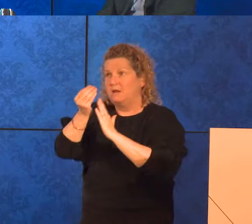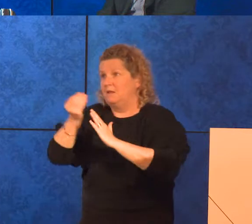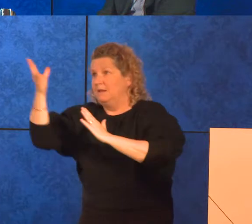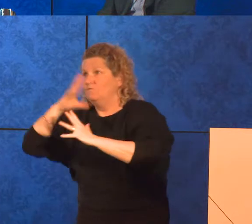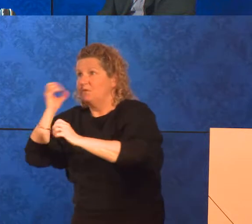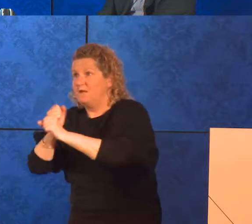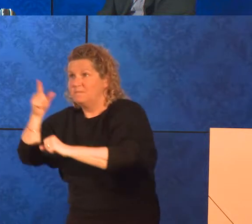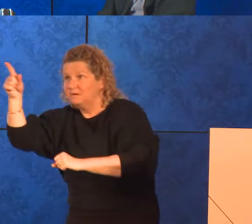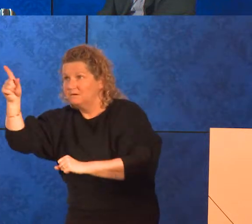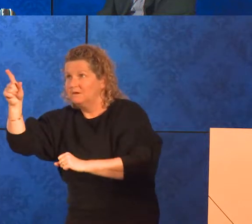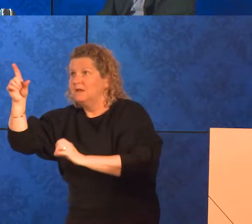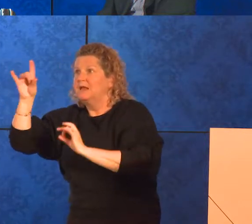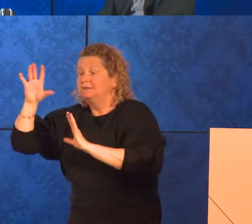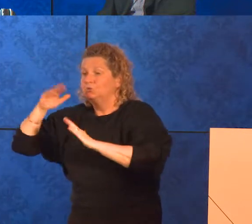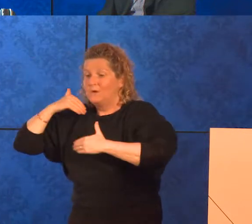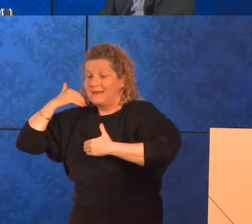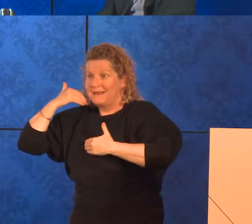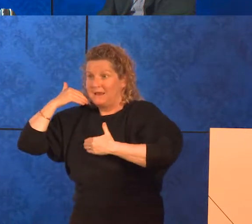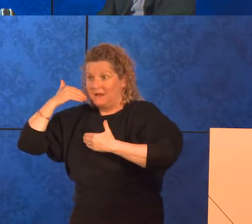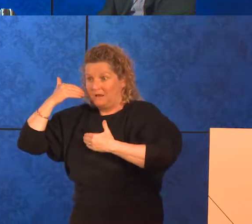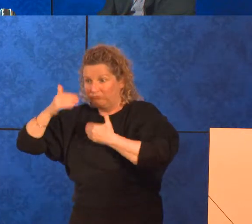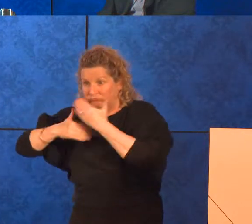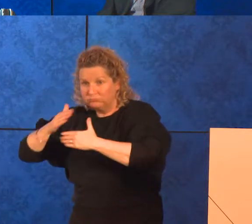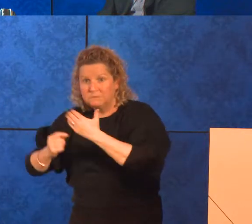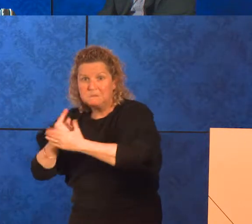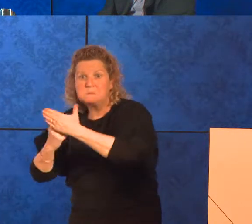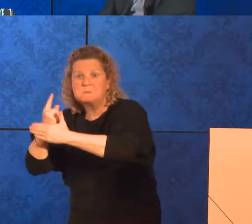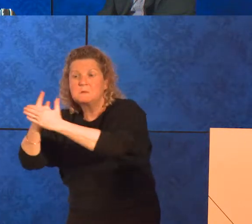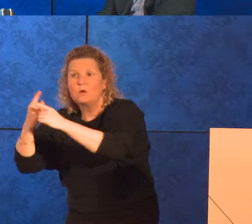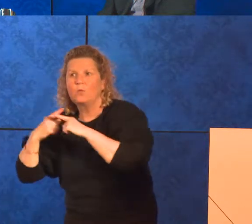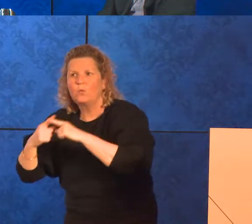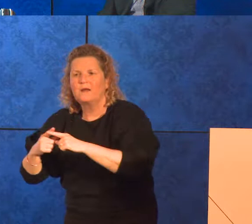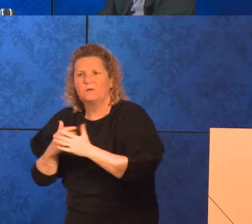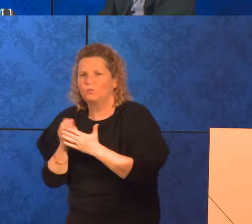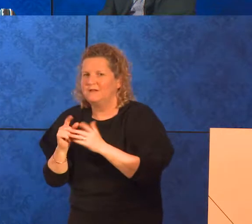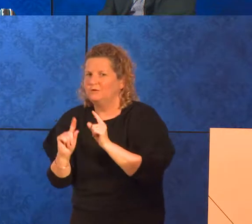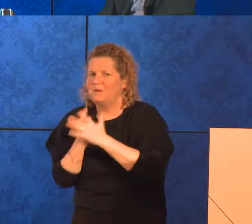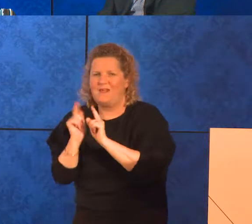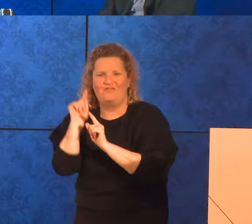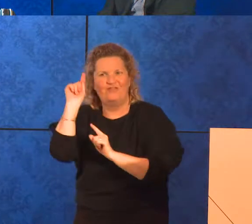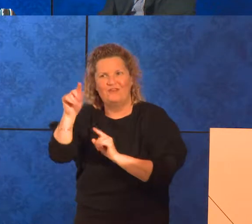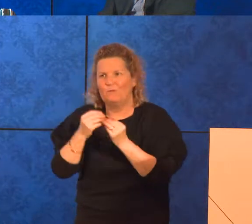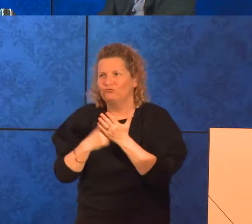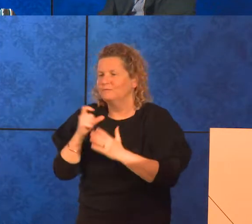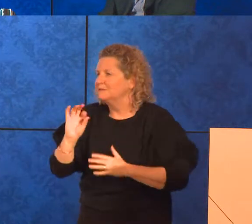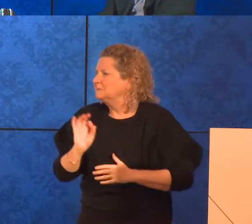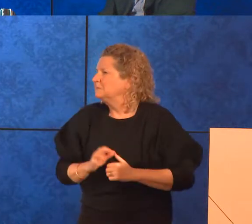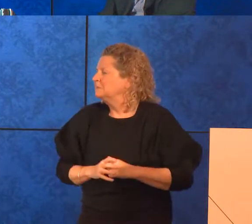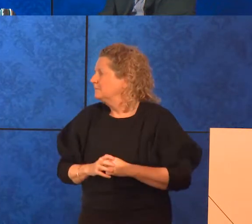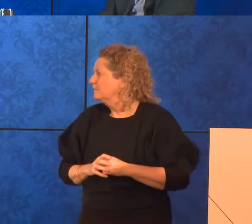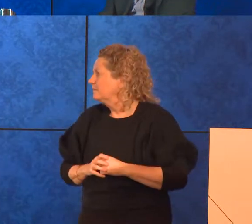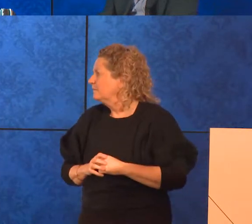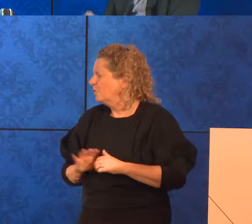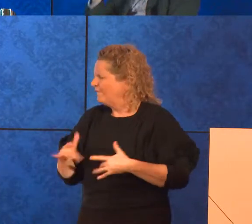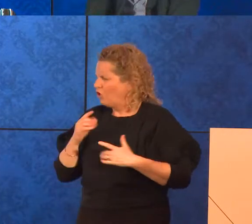those have started to be implemented very, very quickly, which isn't probably always the case with Royal Commissions. Has that been a